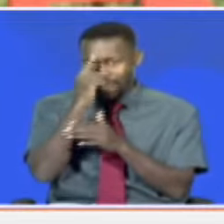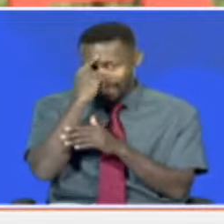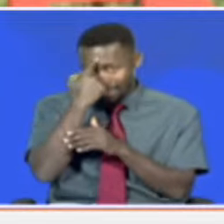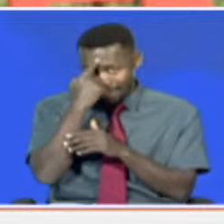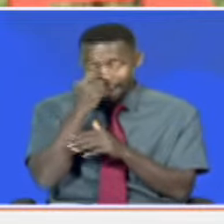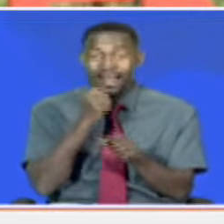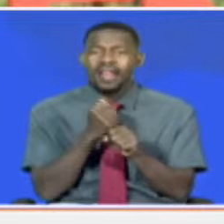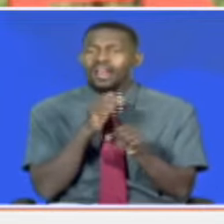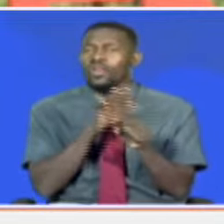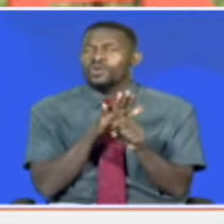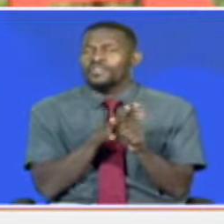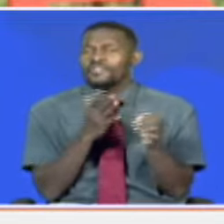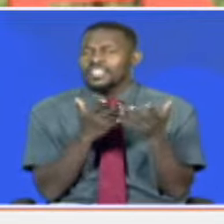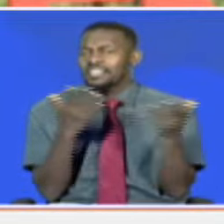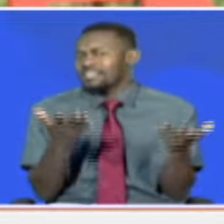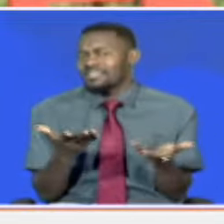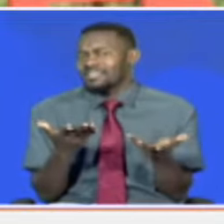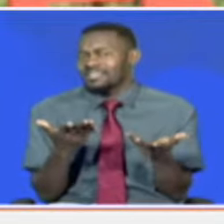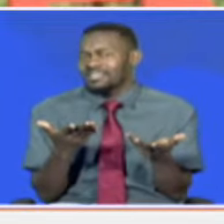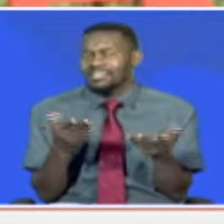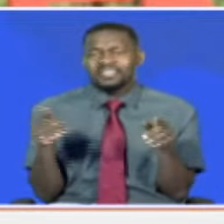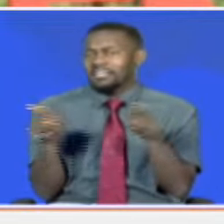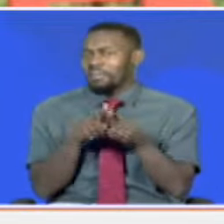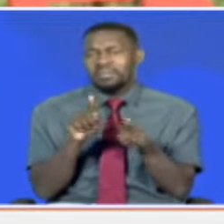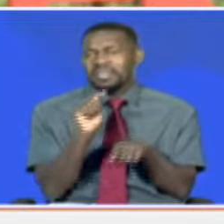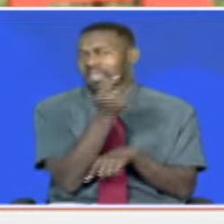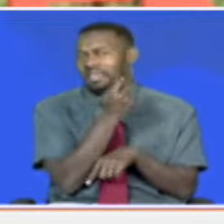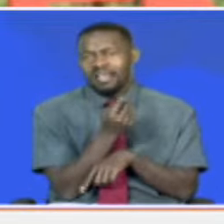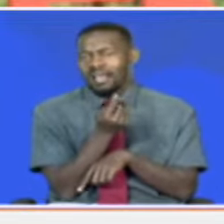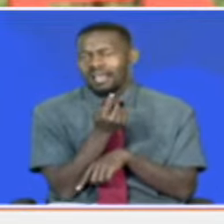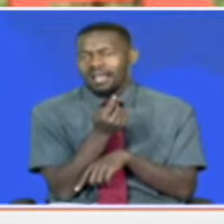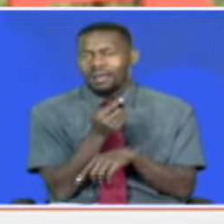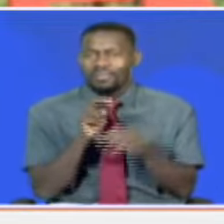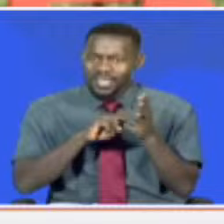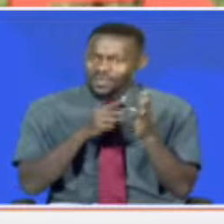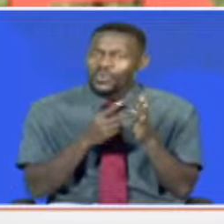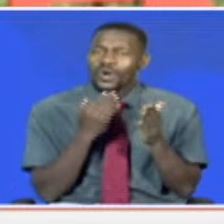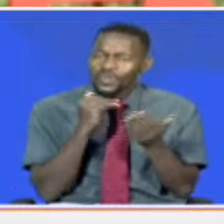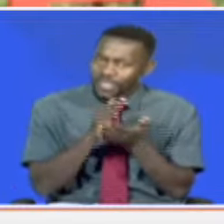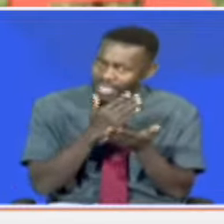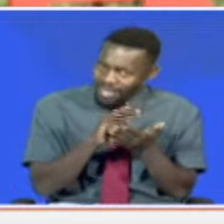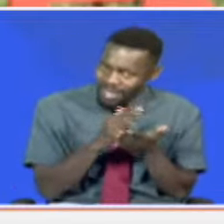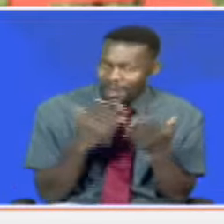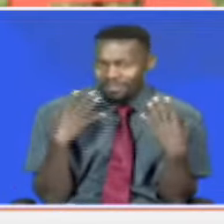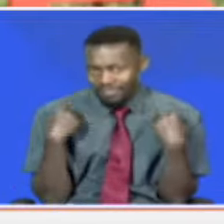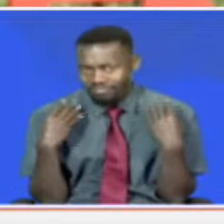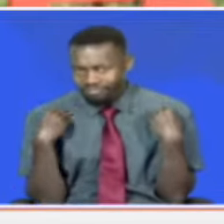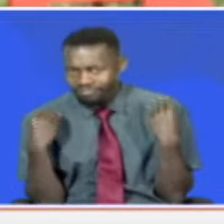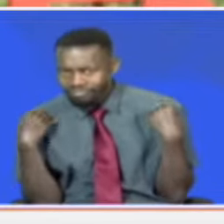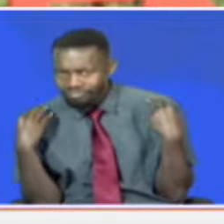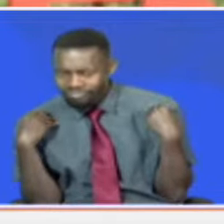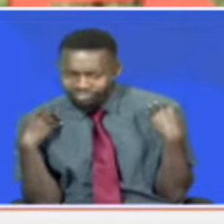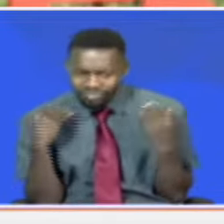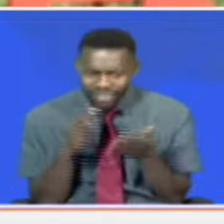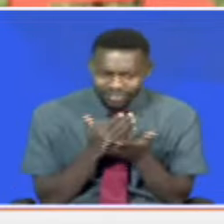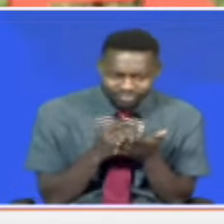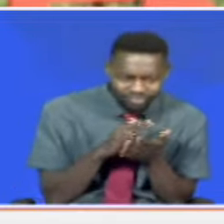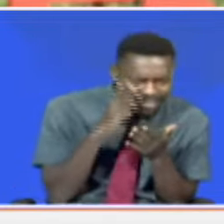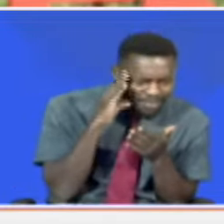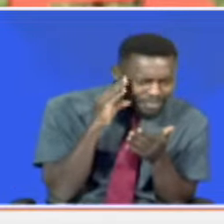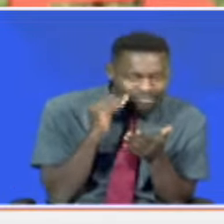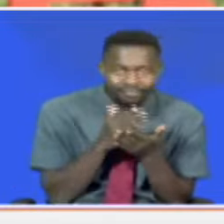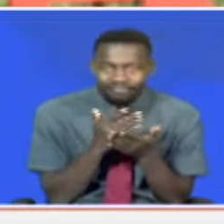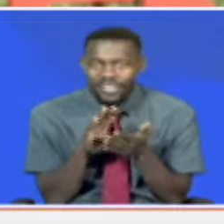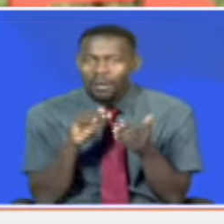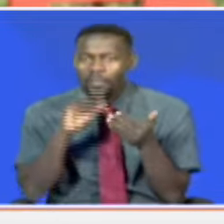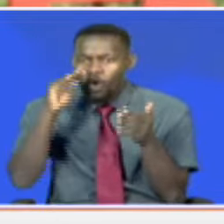similar things in US and the other territories. So we would want to share those best practices, get those best practices in the region. A lot